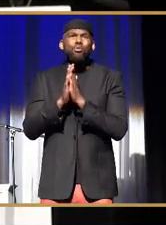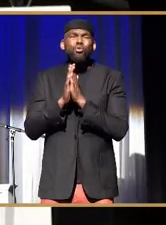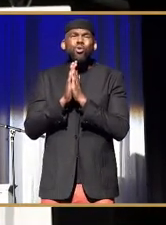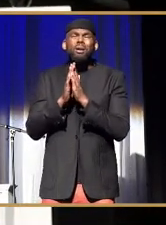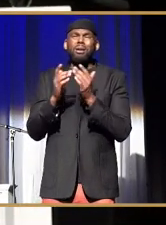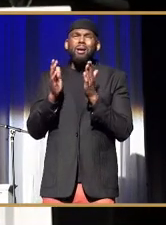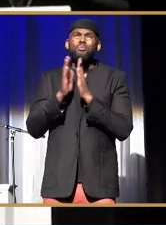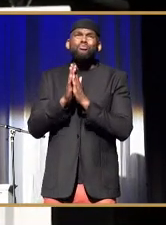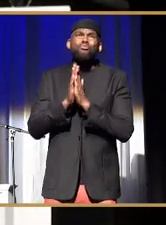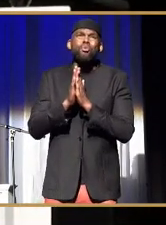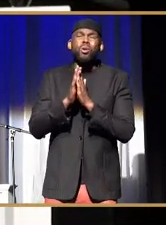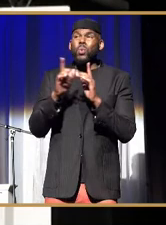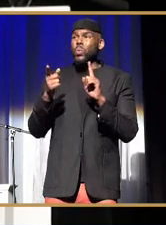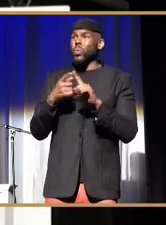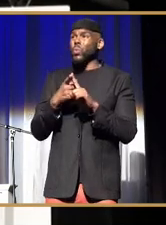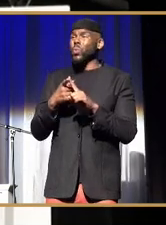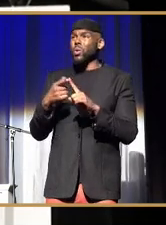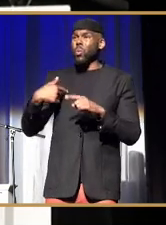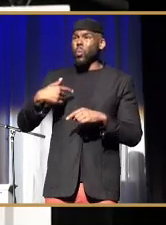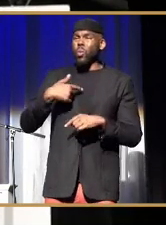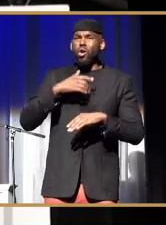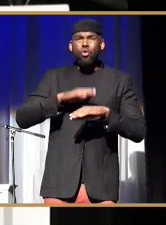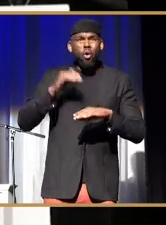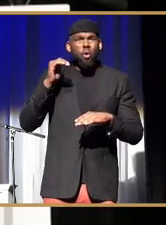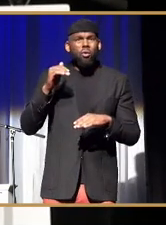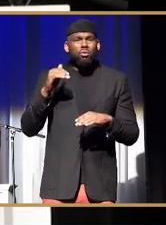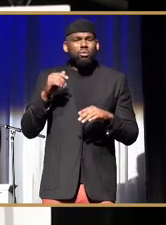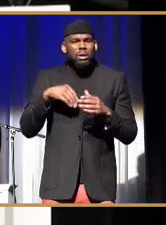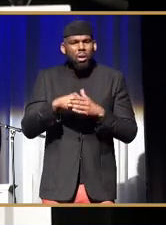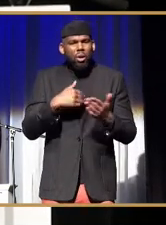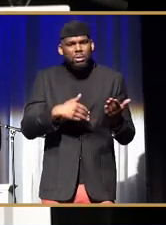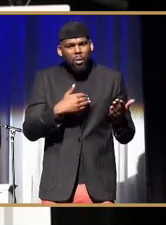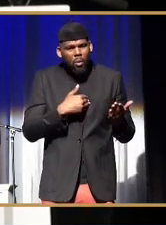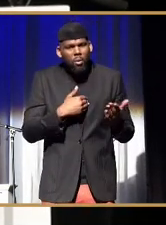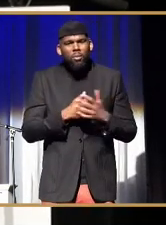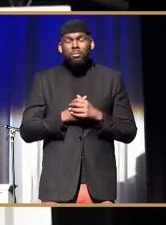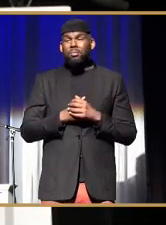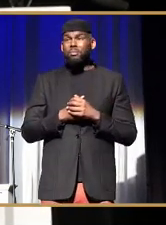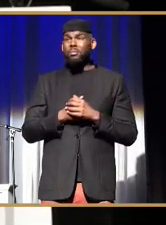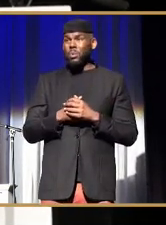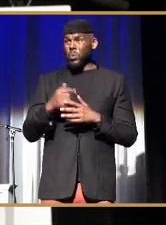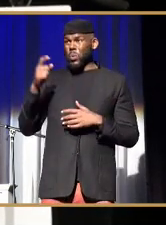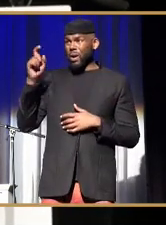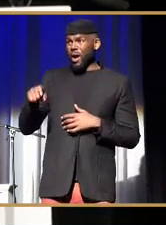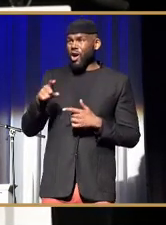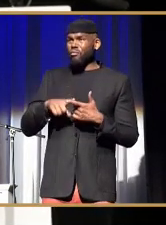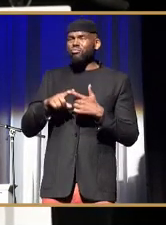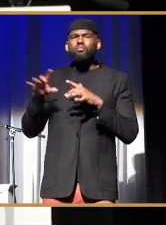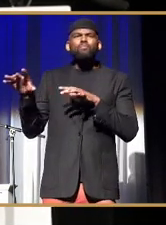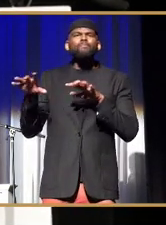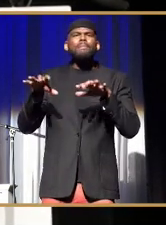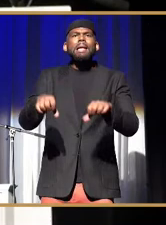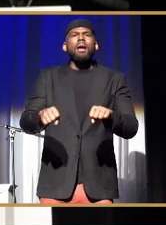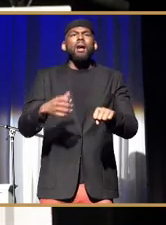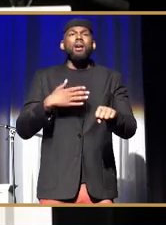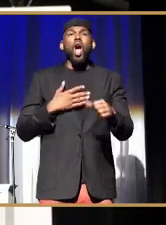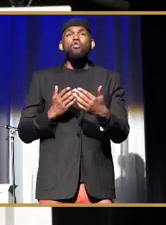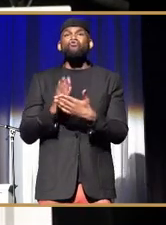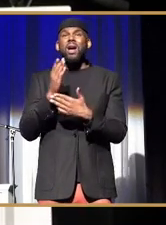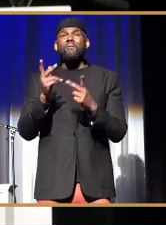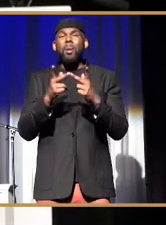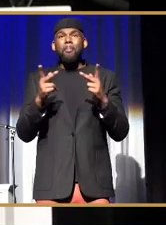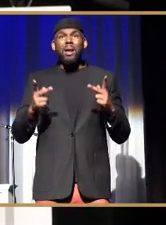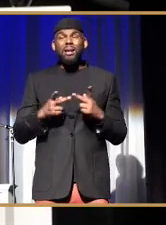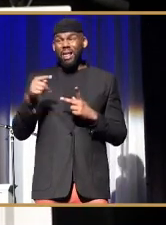feet. When we become a living soul, we're able to take up our rightful place as the